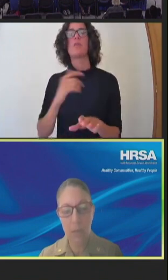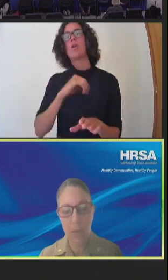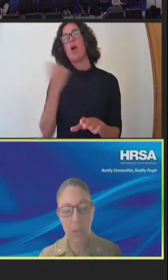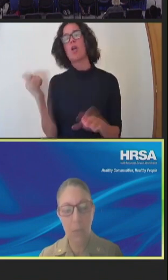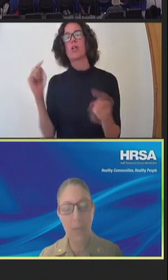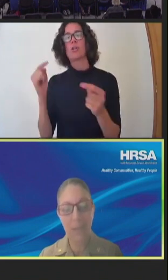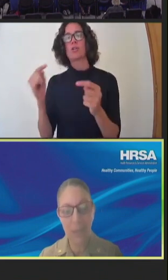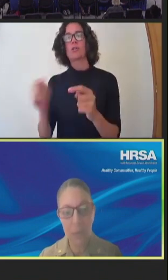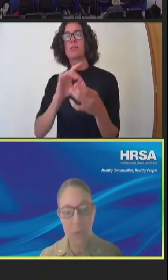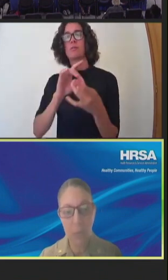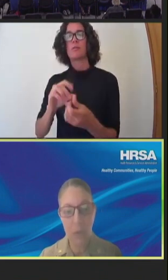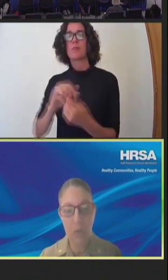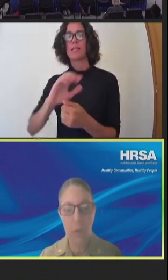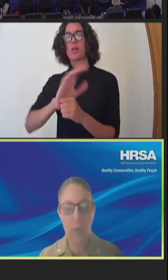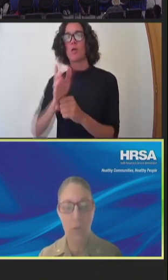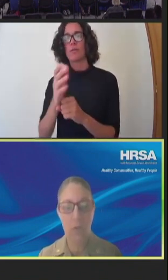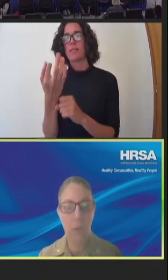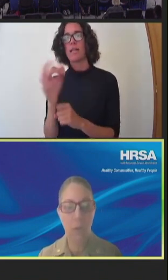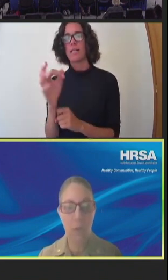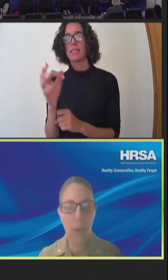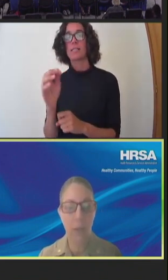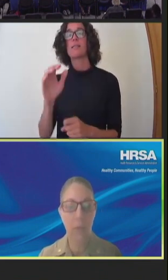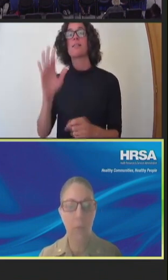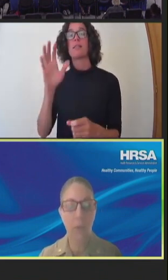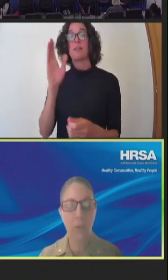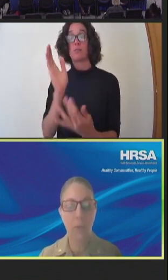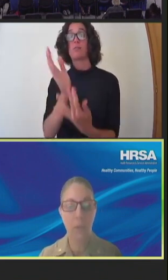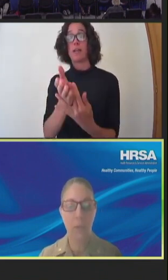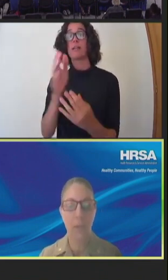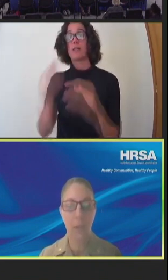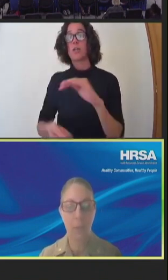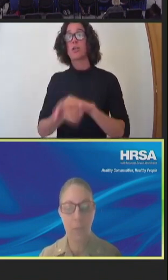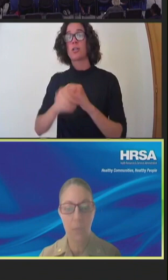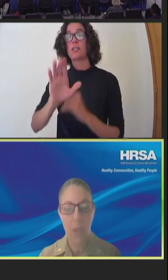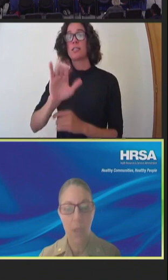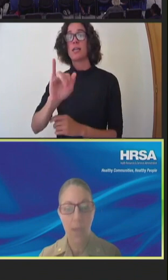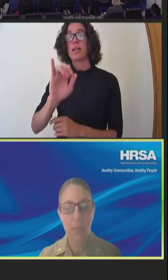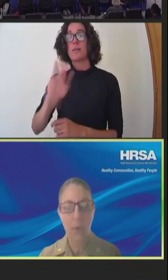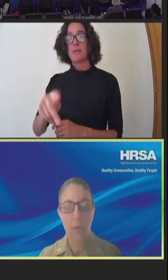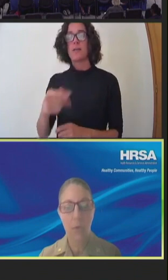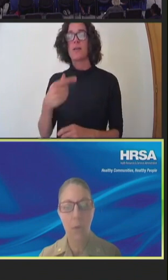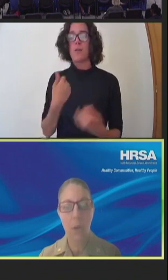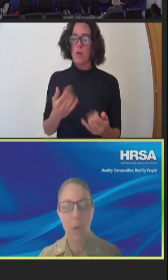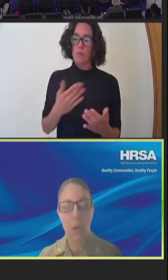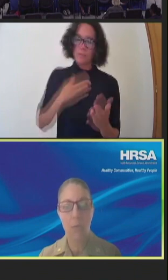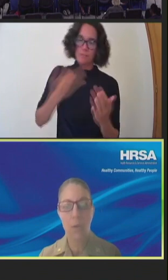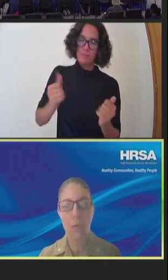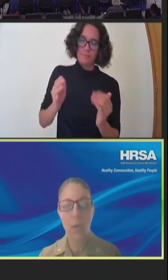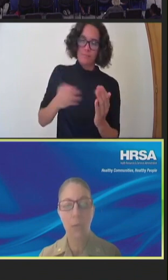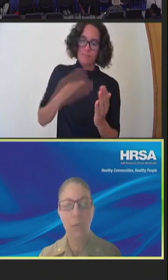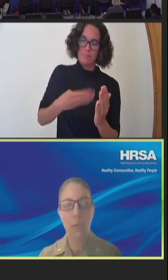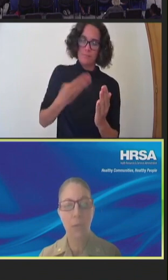the CICP continues to make tremendous strides in processing these claims, having rendered